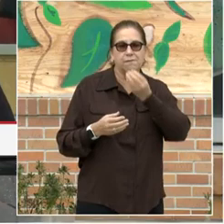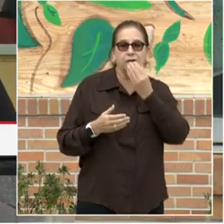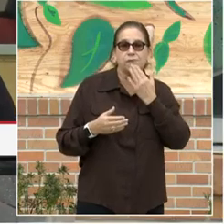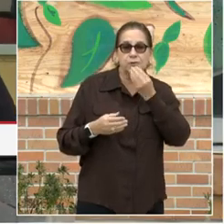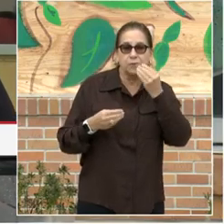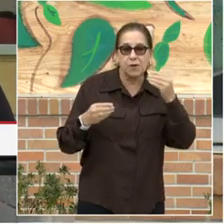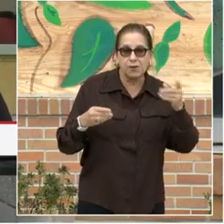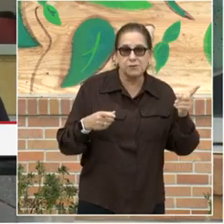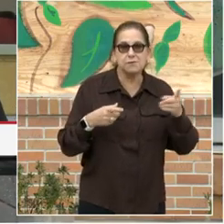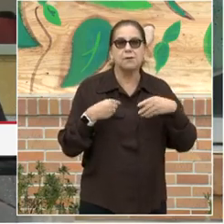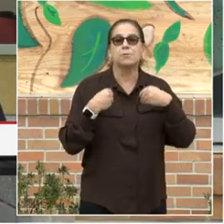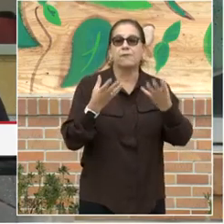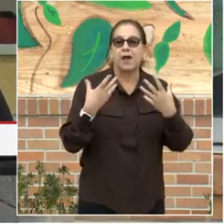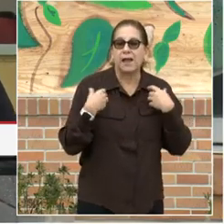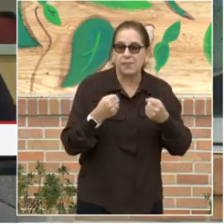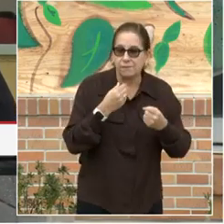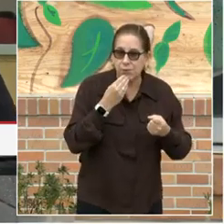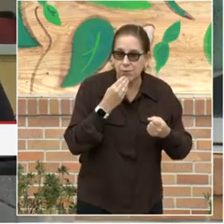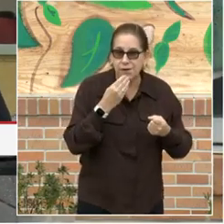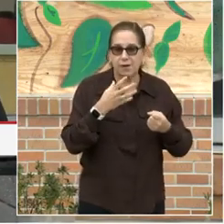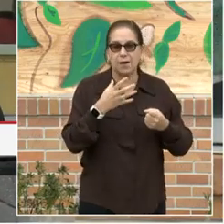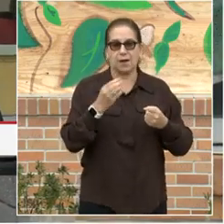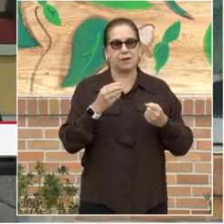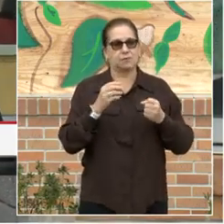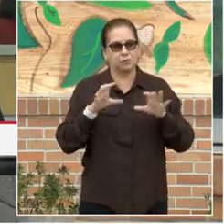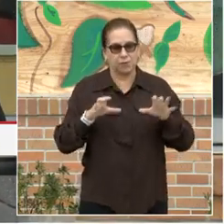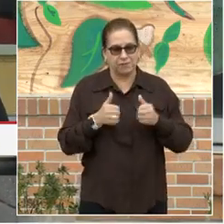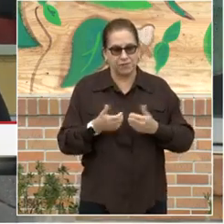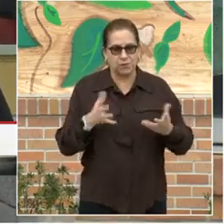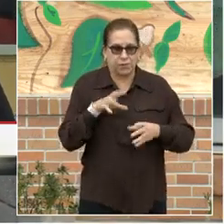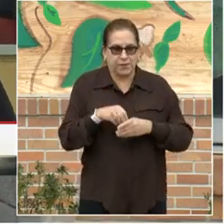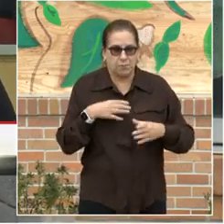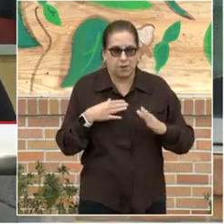foods and nutritious food within my community.